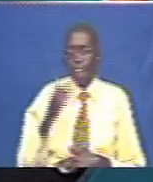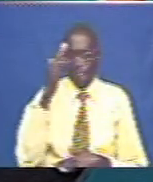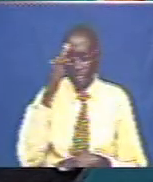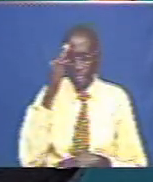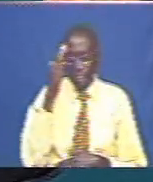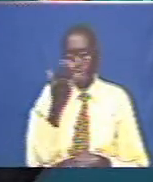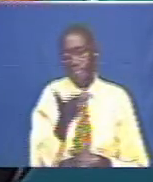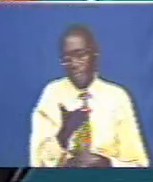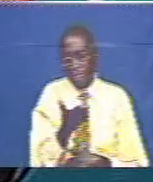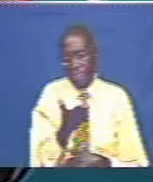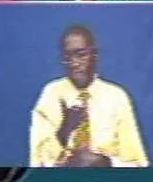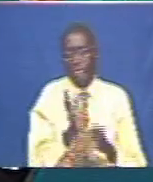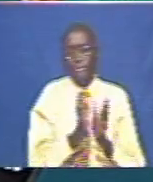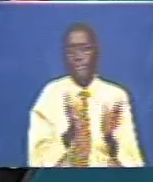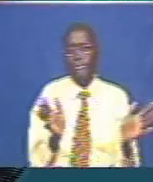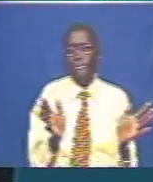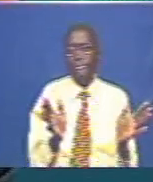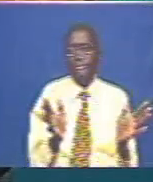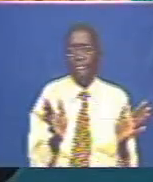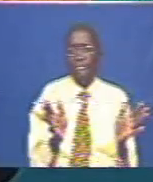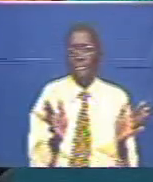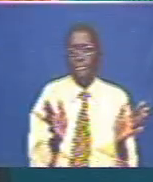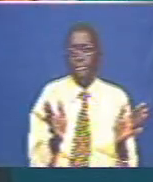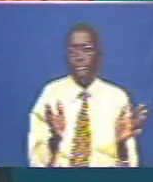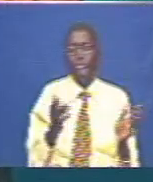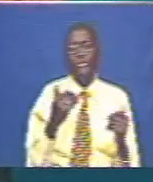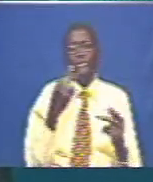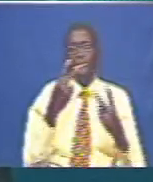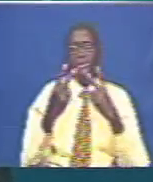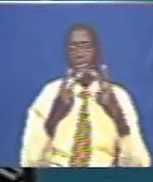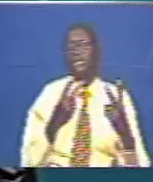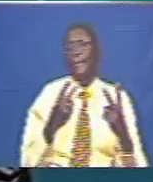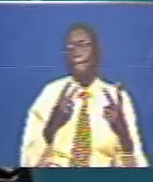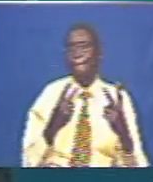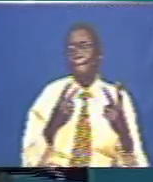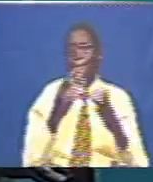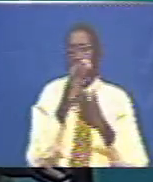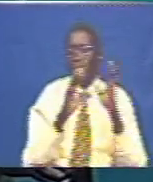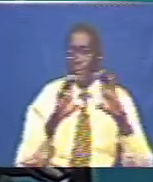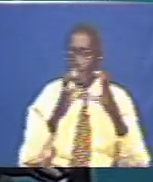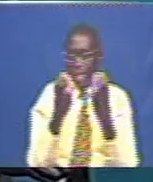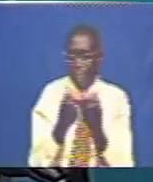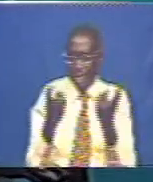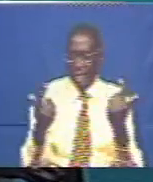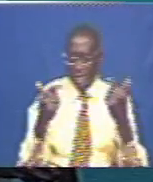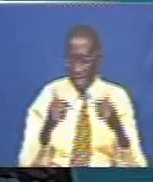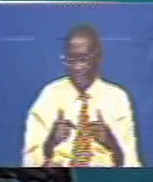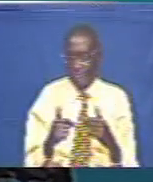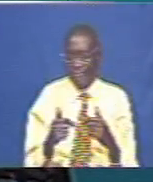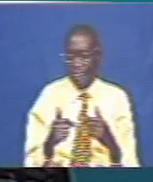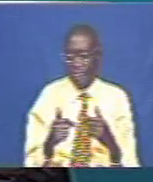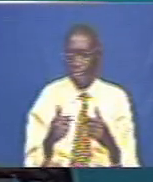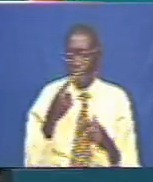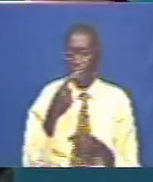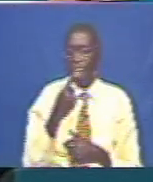know, that the public has somehow, you know, we have seen, you know, some companies, you know, coming up and of course claiming